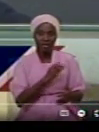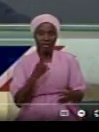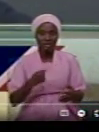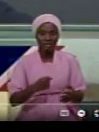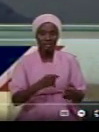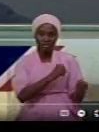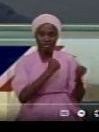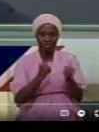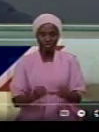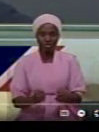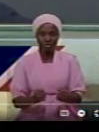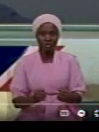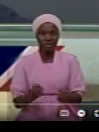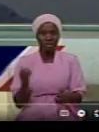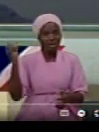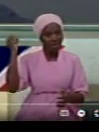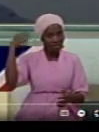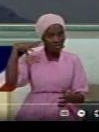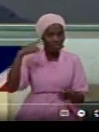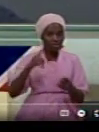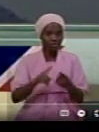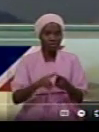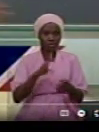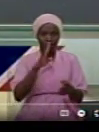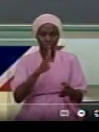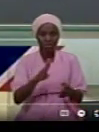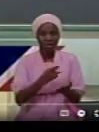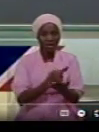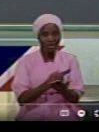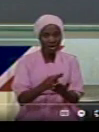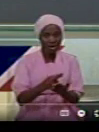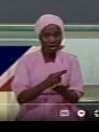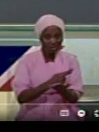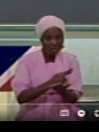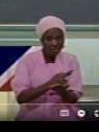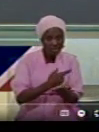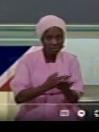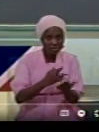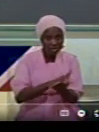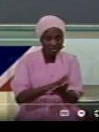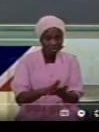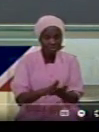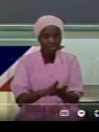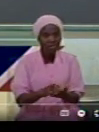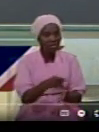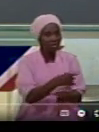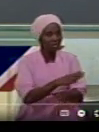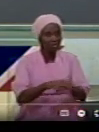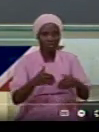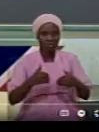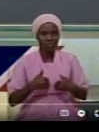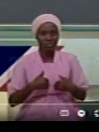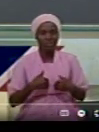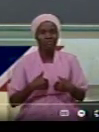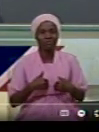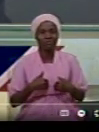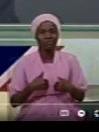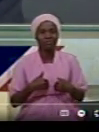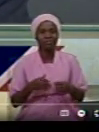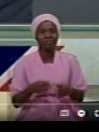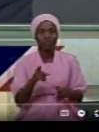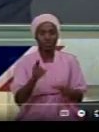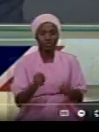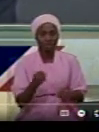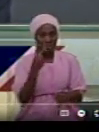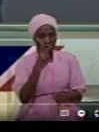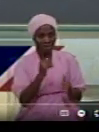The grace to be godly, righteous. They don't have, but they have a form of godliness. You can see that